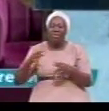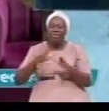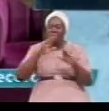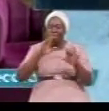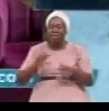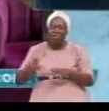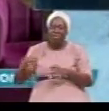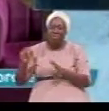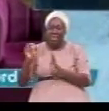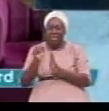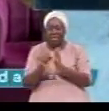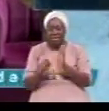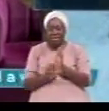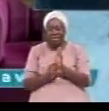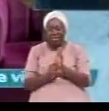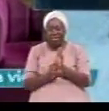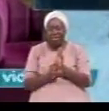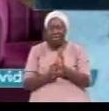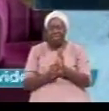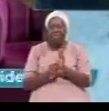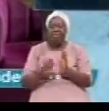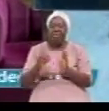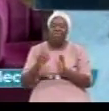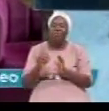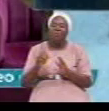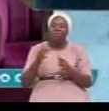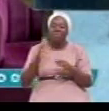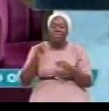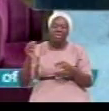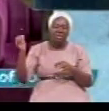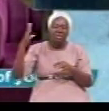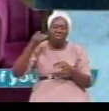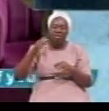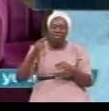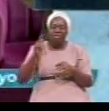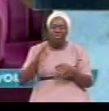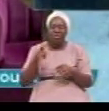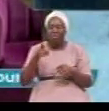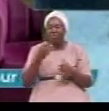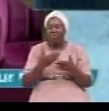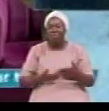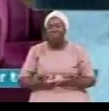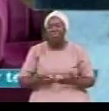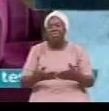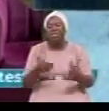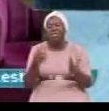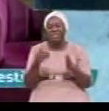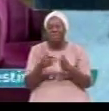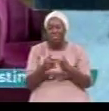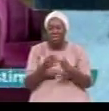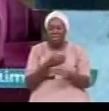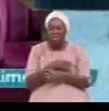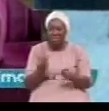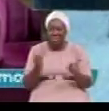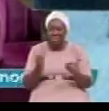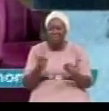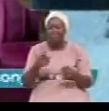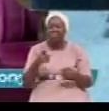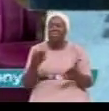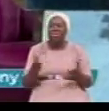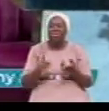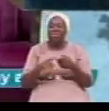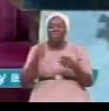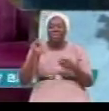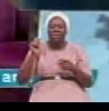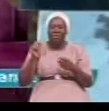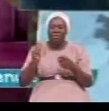region, Nigeria. By the grace of God, I am born again. I am here to testify to the